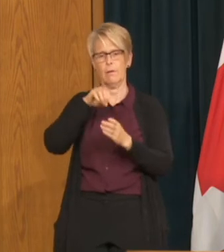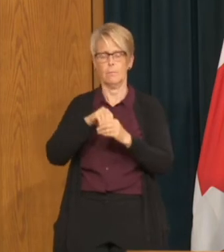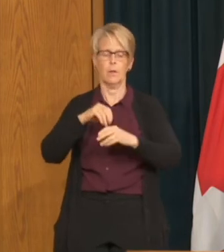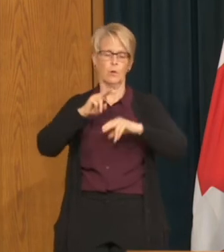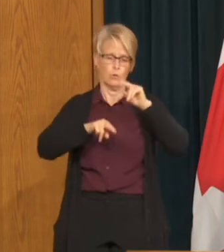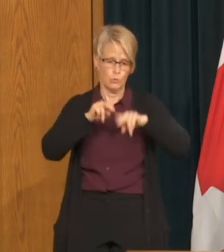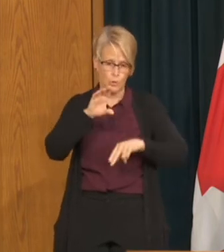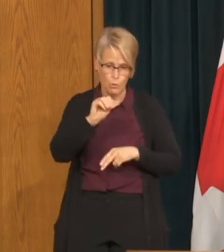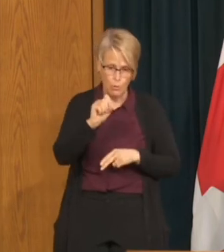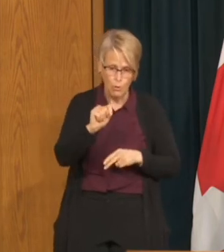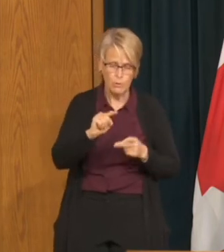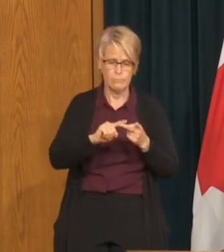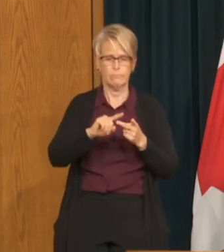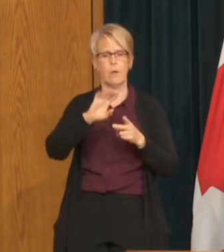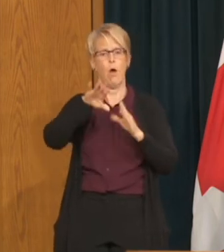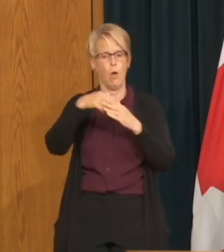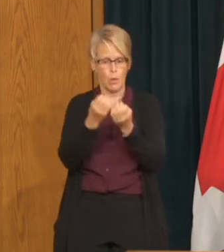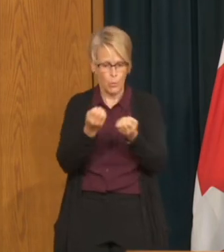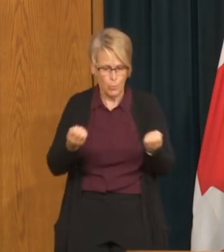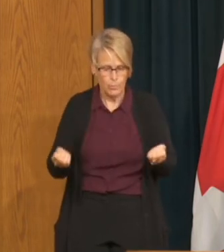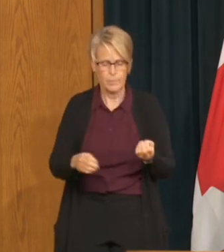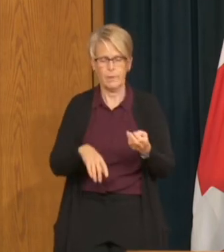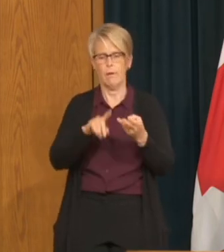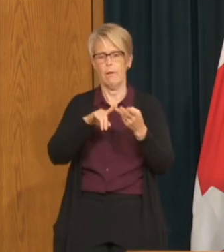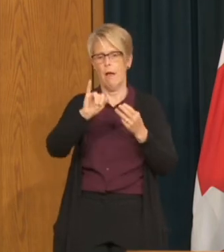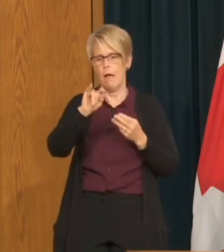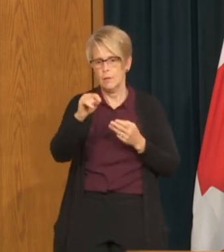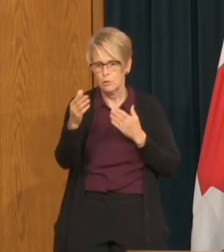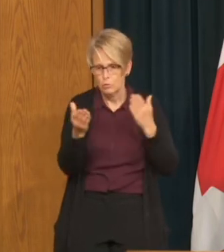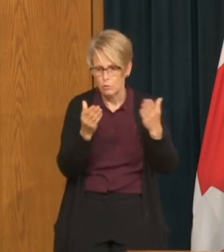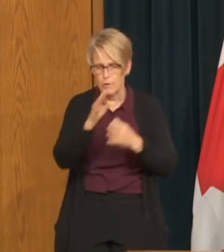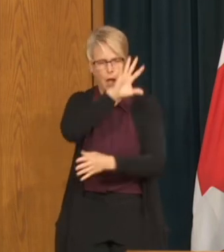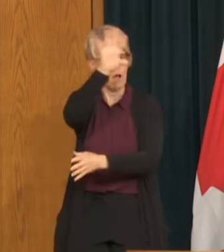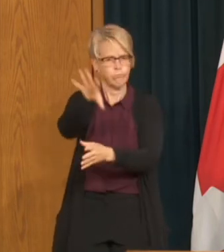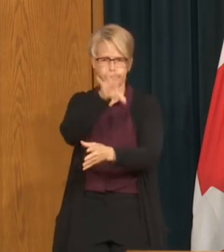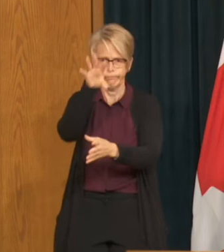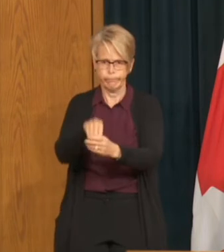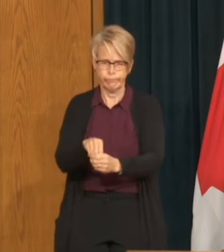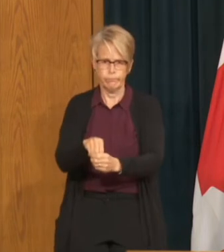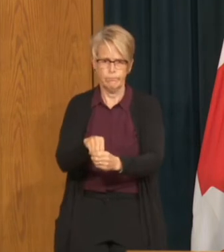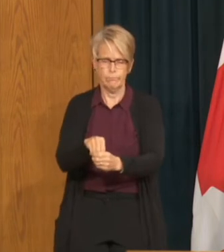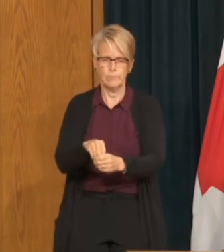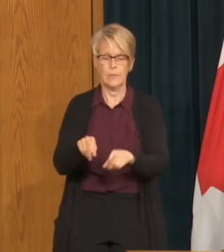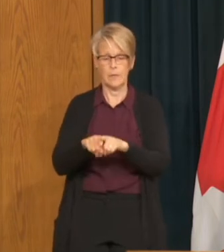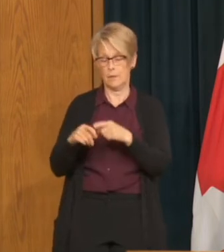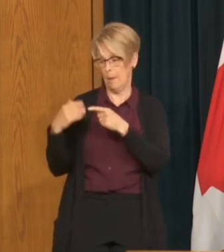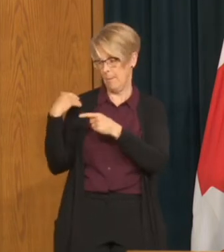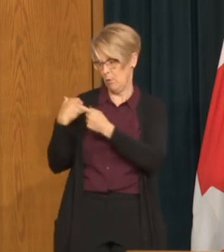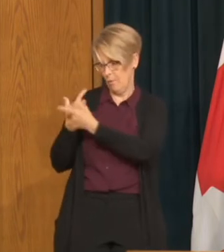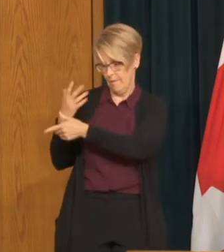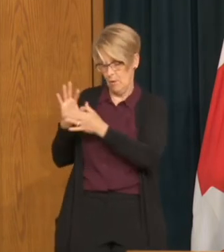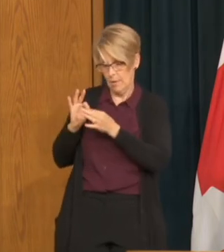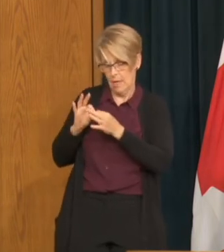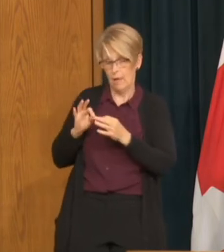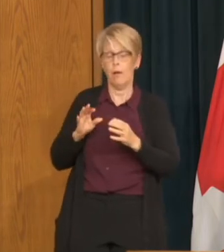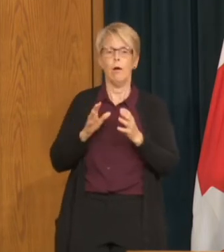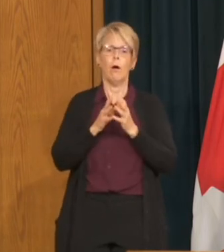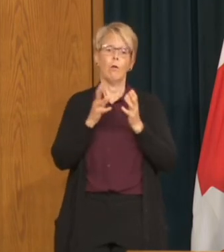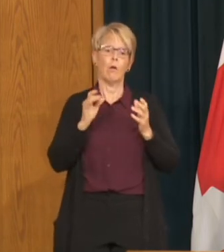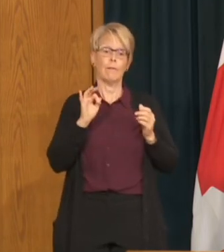construction costs. It would include all equipment, all the IT services, and as the minister has already stated, much of that would